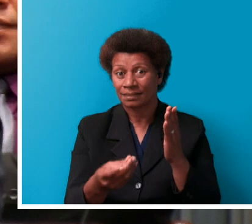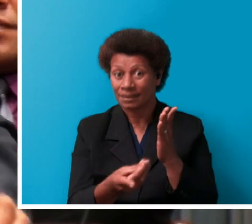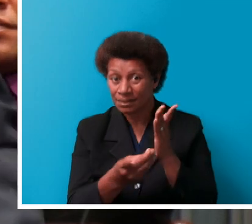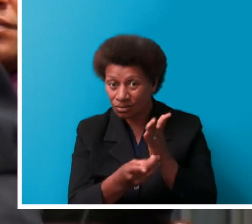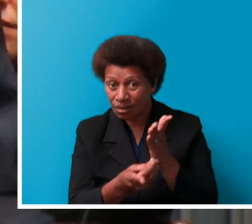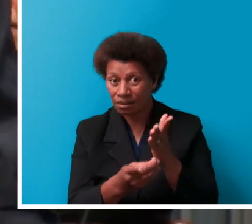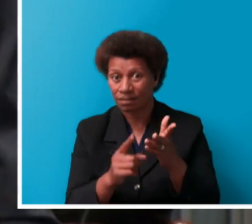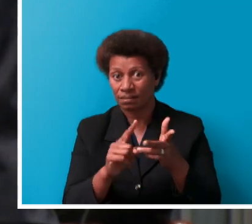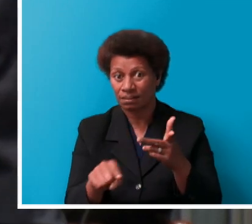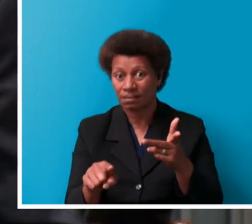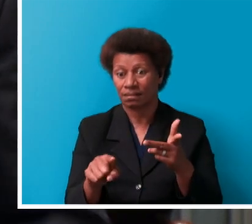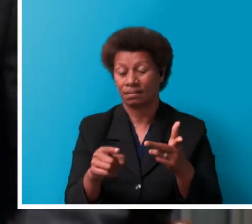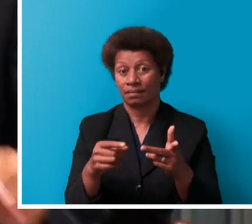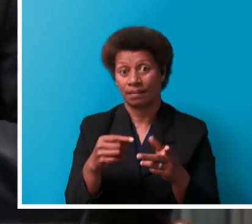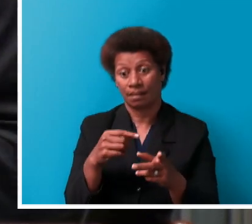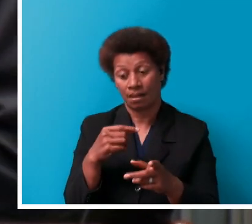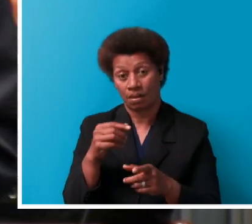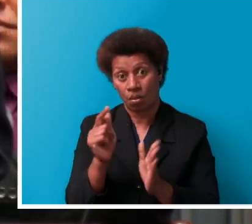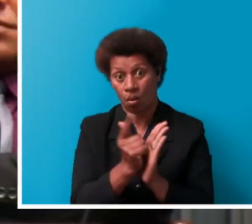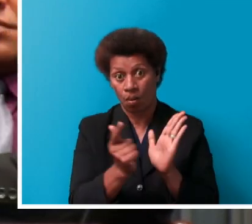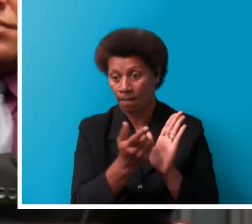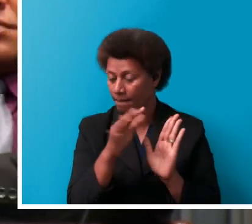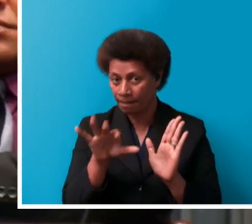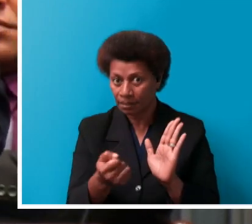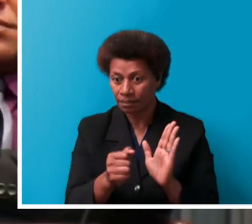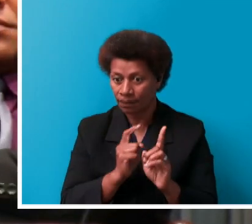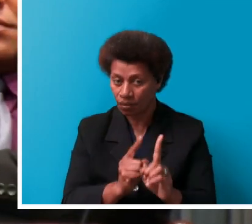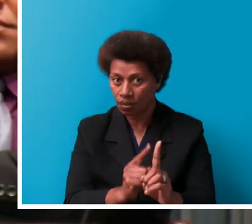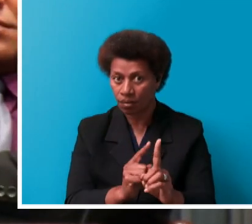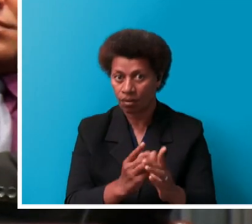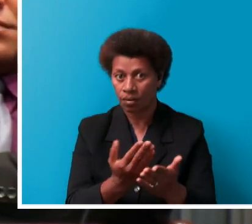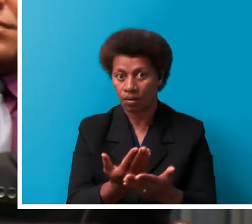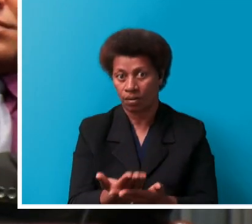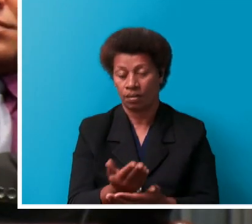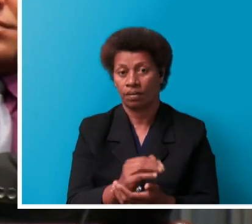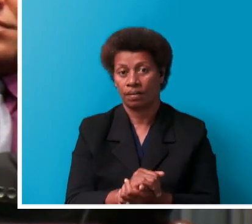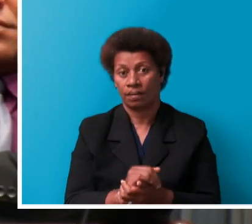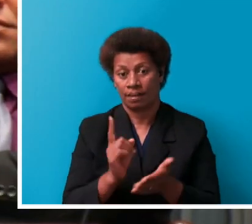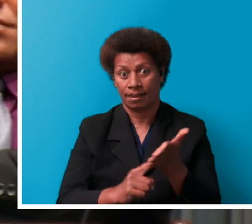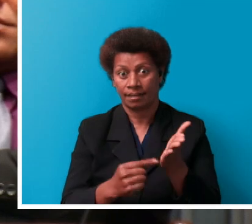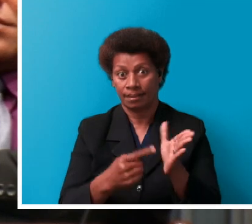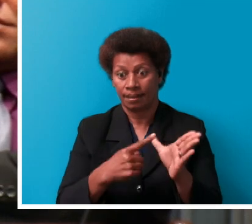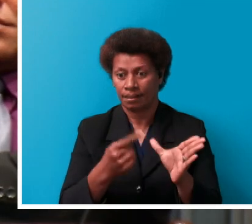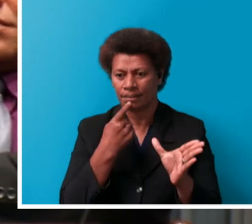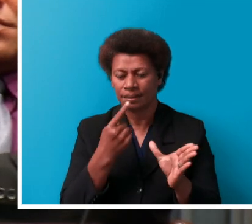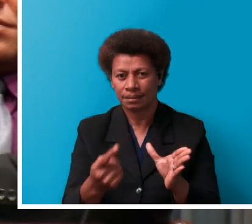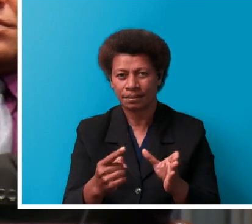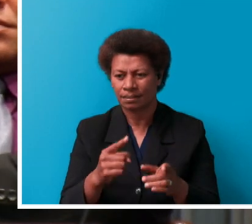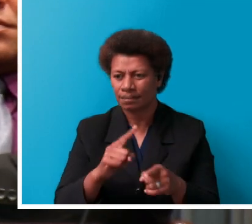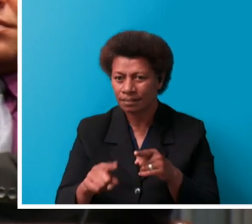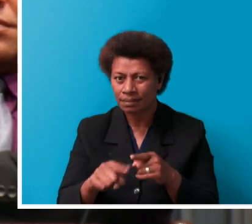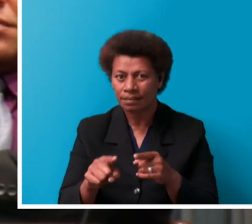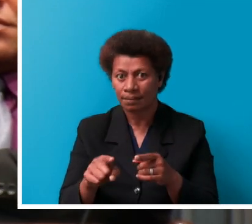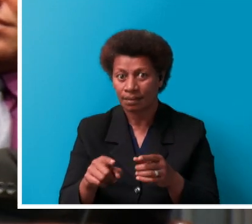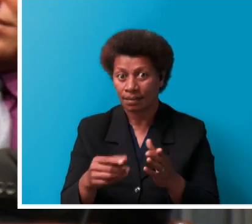enforcement mechanism, the LTA is pushing the envelope to improve service delivery, road safety,